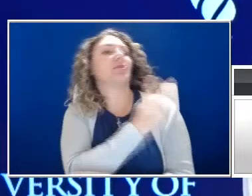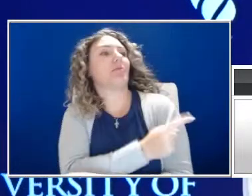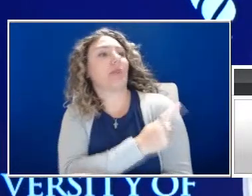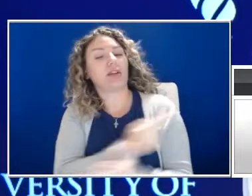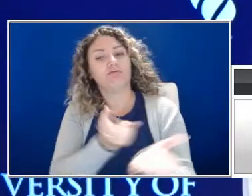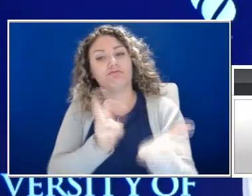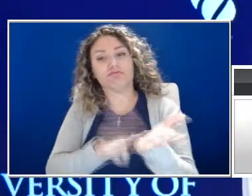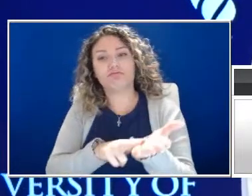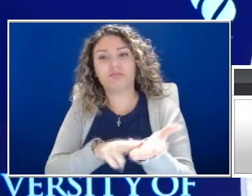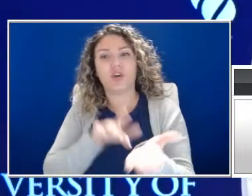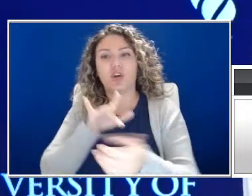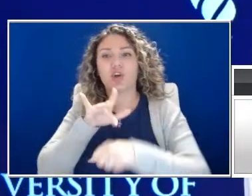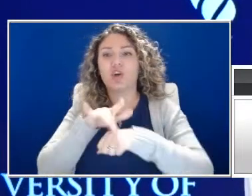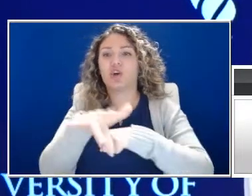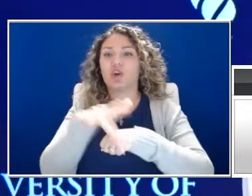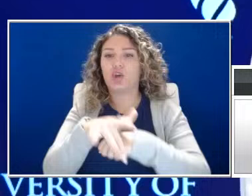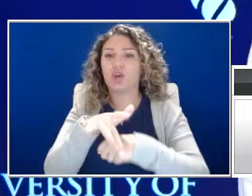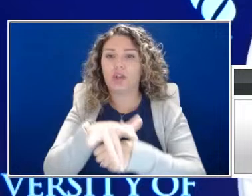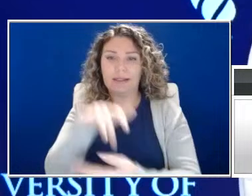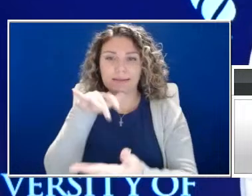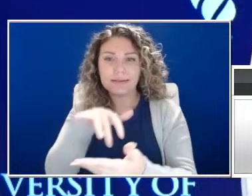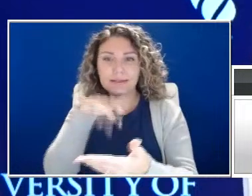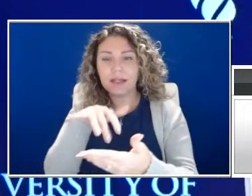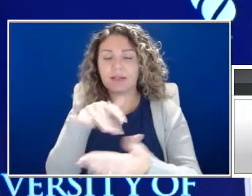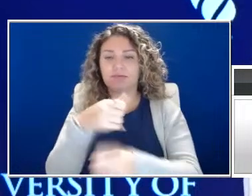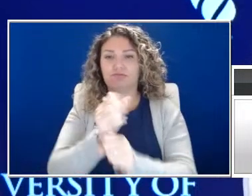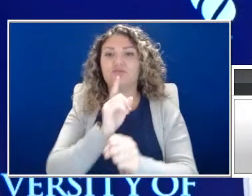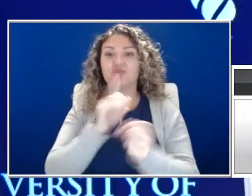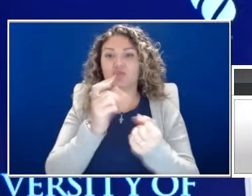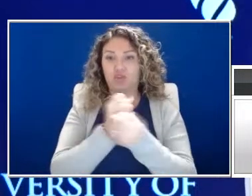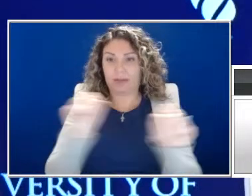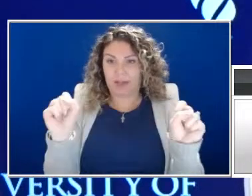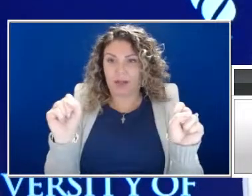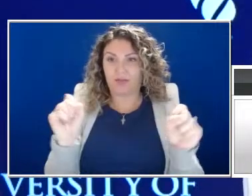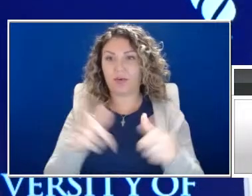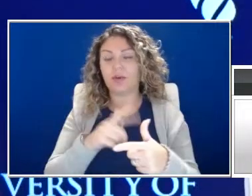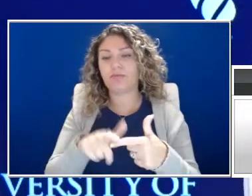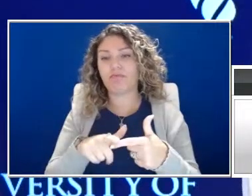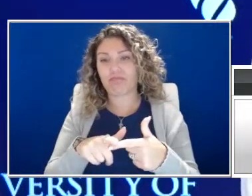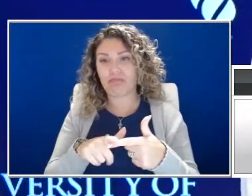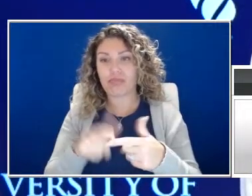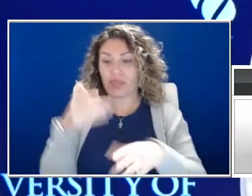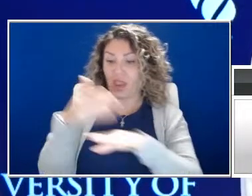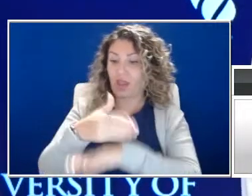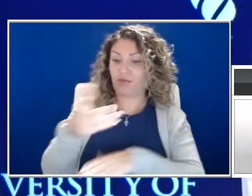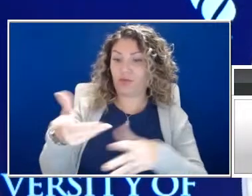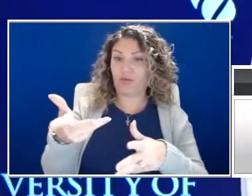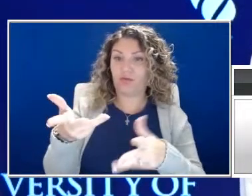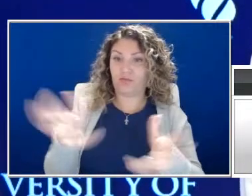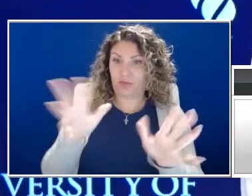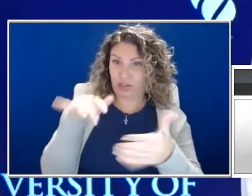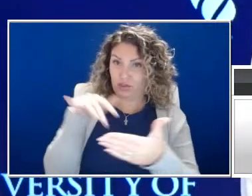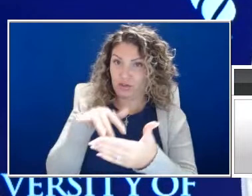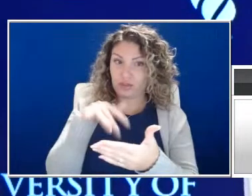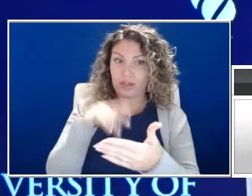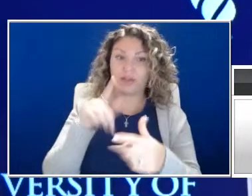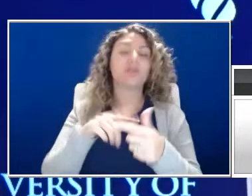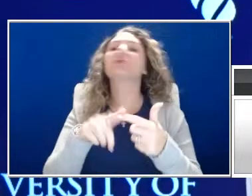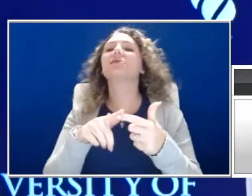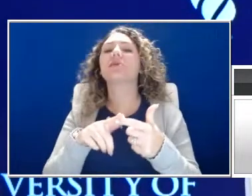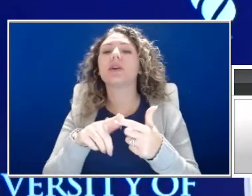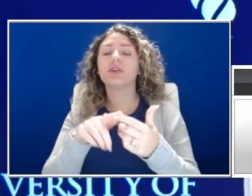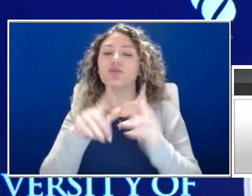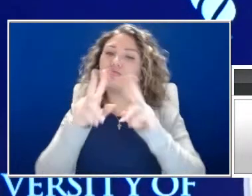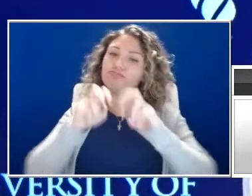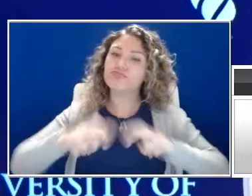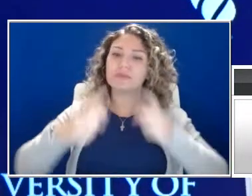early phase trials to make sure it's going to be safe. And then after those studies are done, you start looking for effectiveness. And this has been a